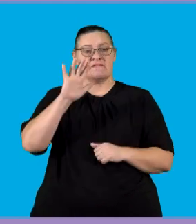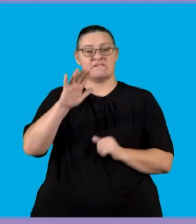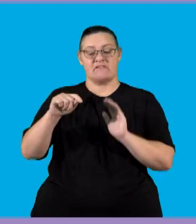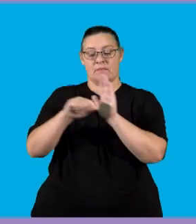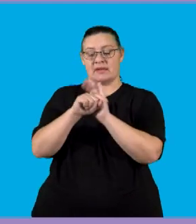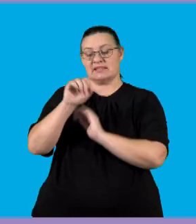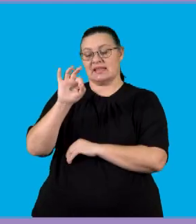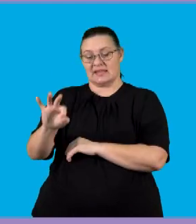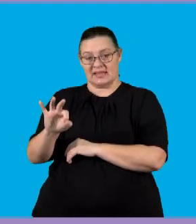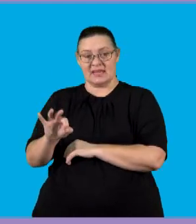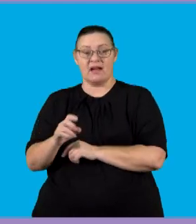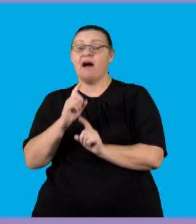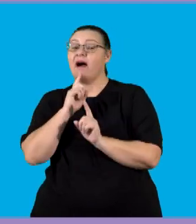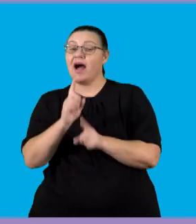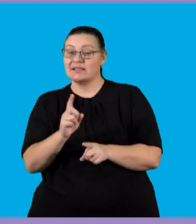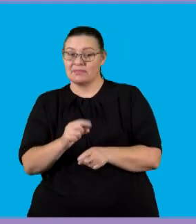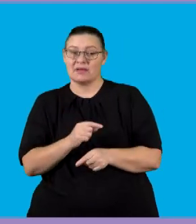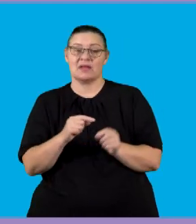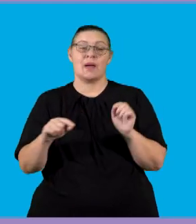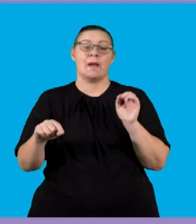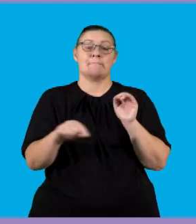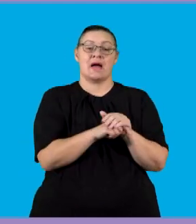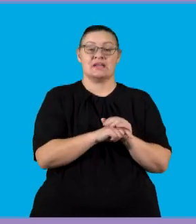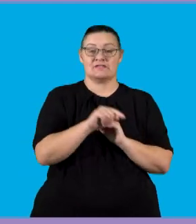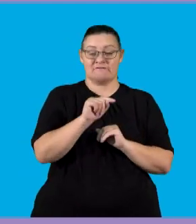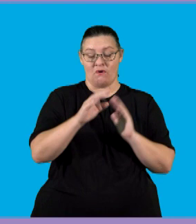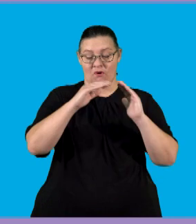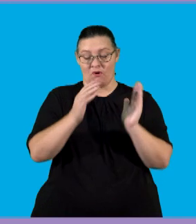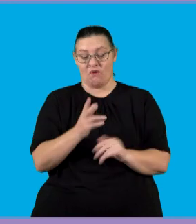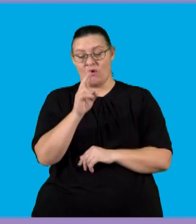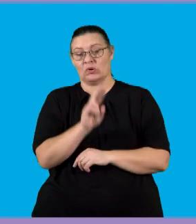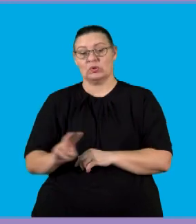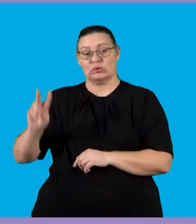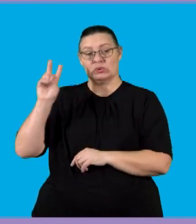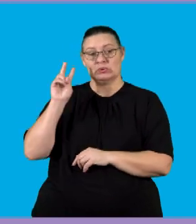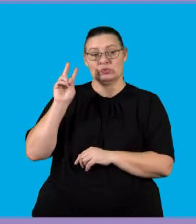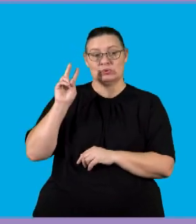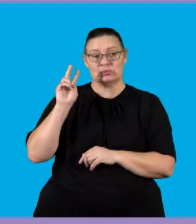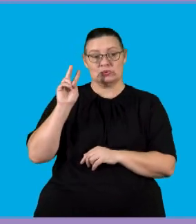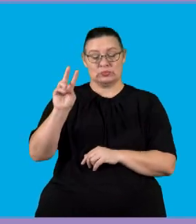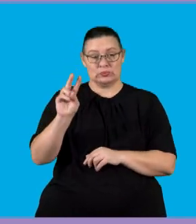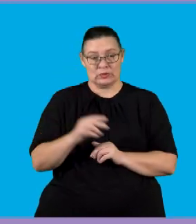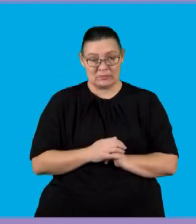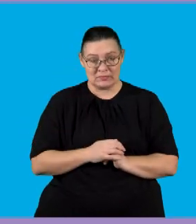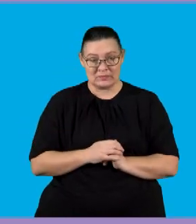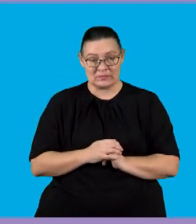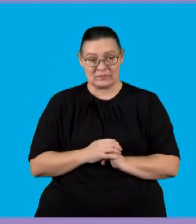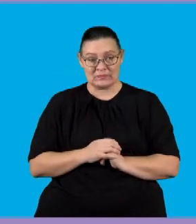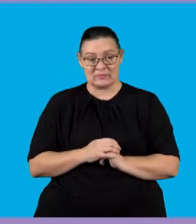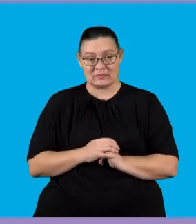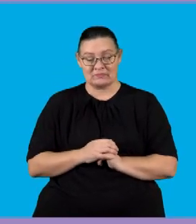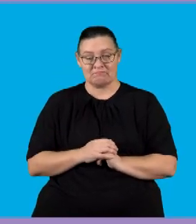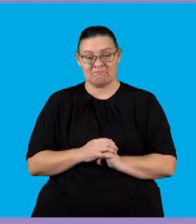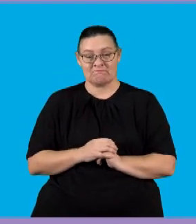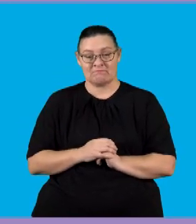5 minus 3, and that is going to give us a negative 4 as our base and